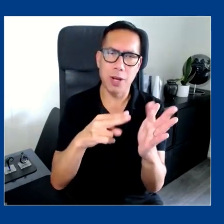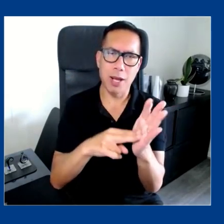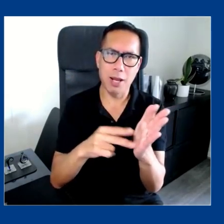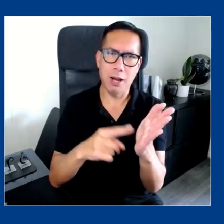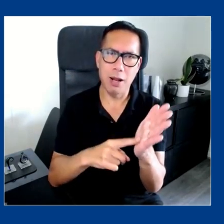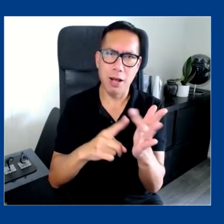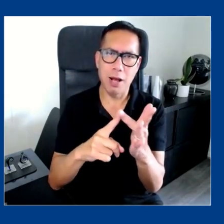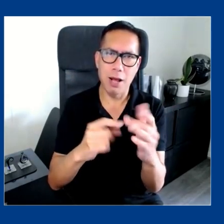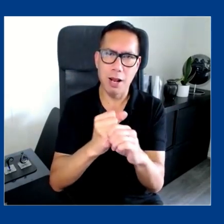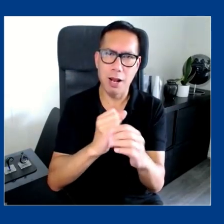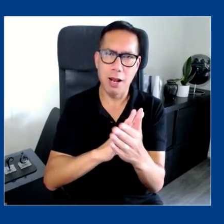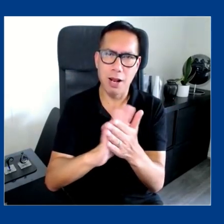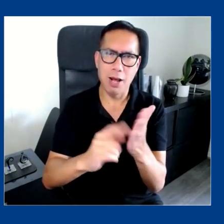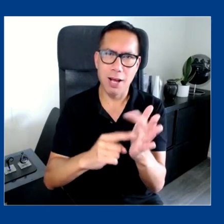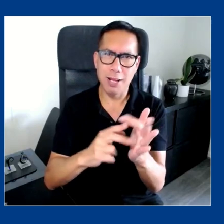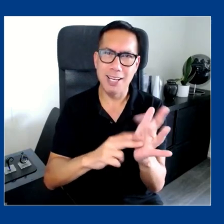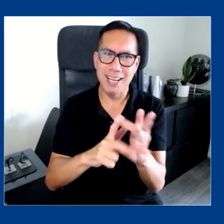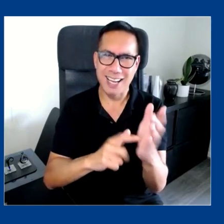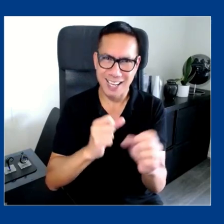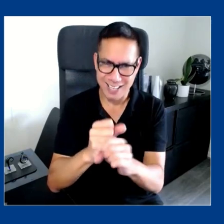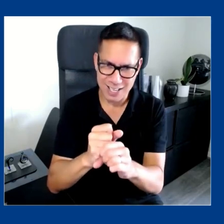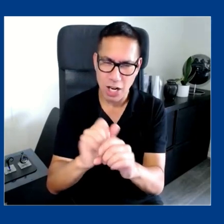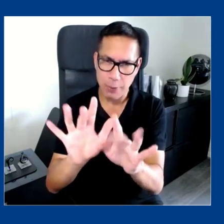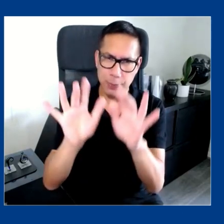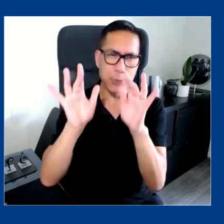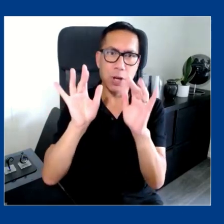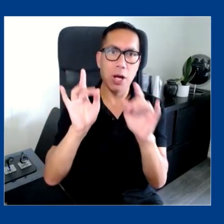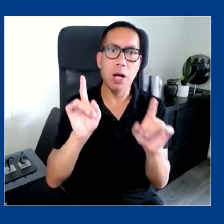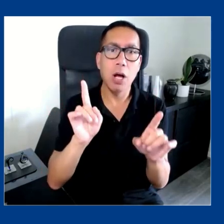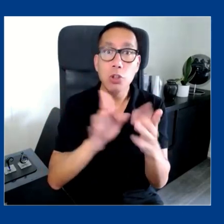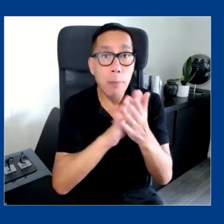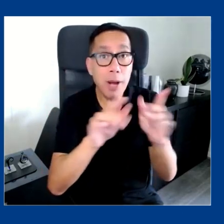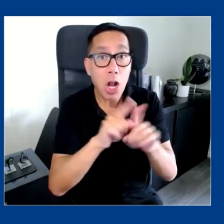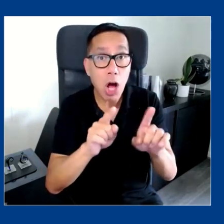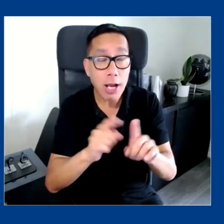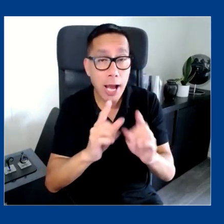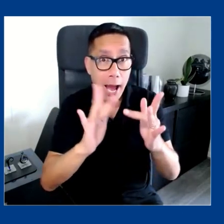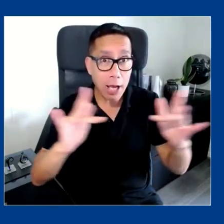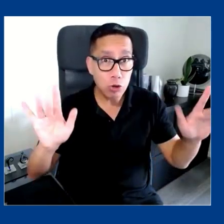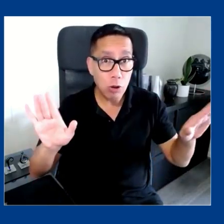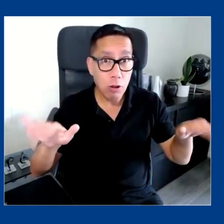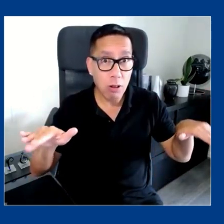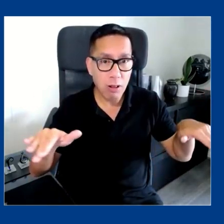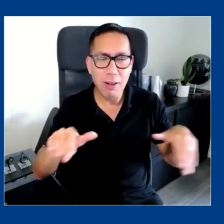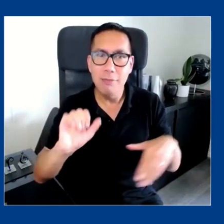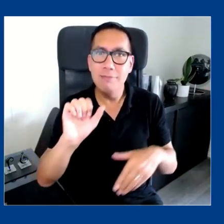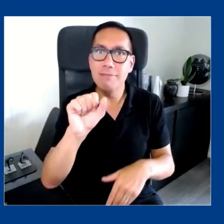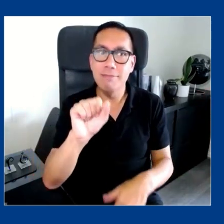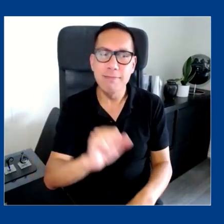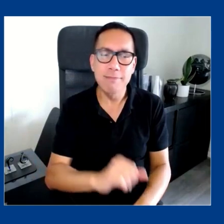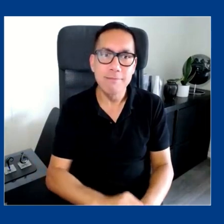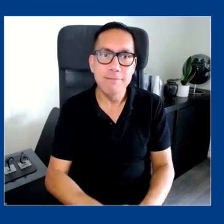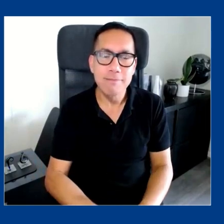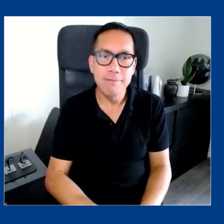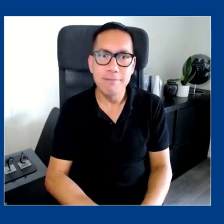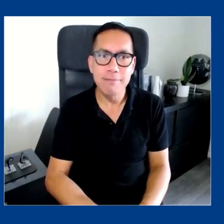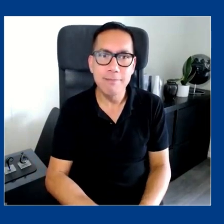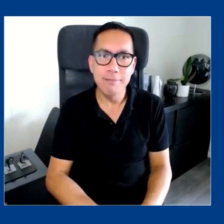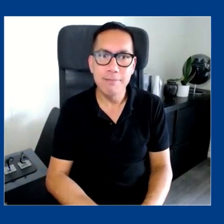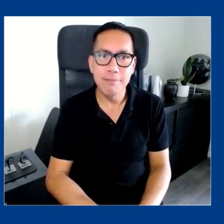So they're like angels? Yes, that's the, so they have to be